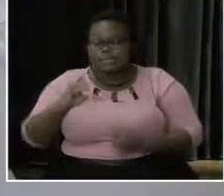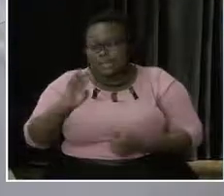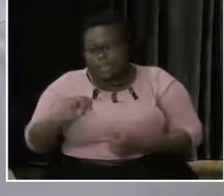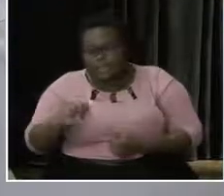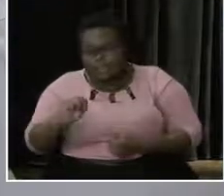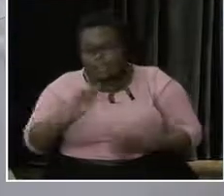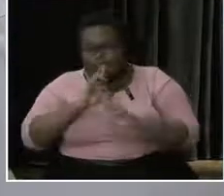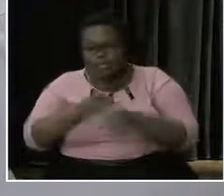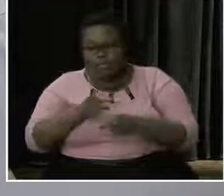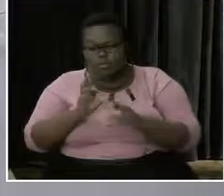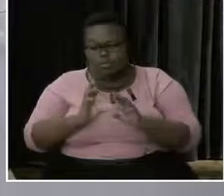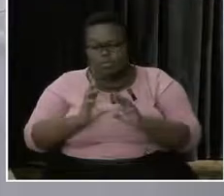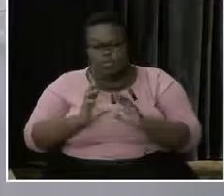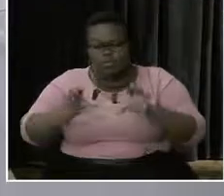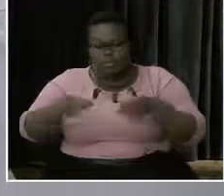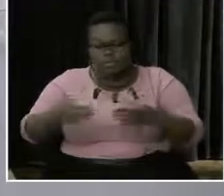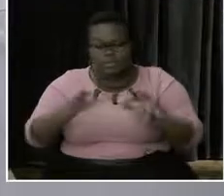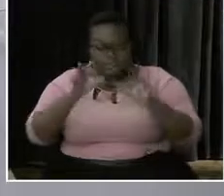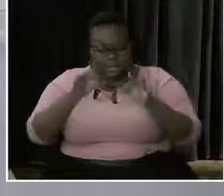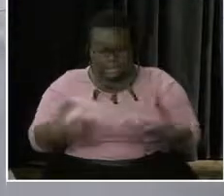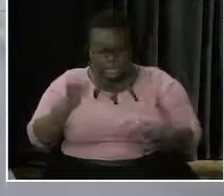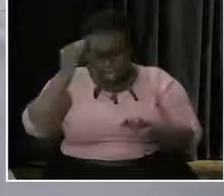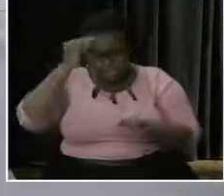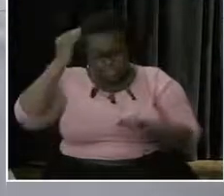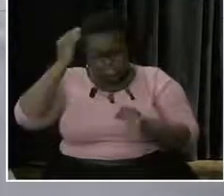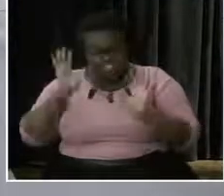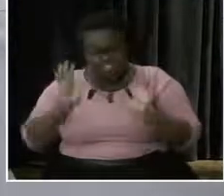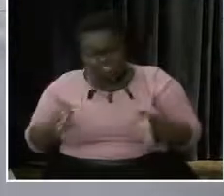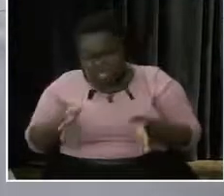committee decisions. Are these noted, councillors?